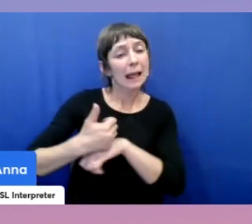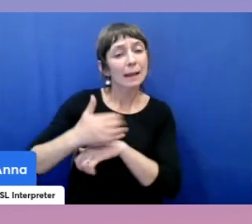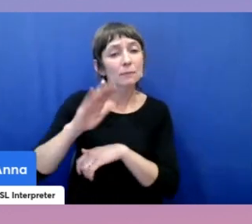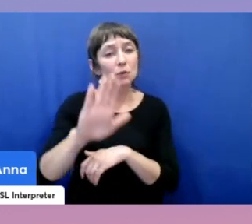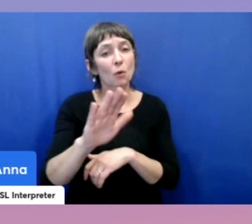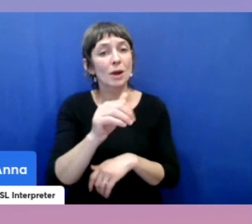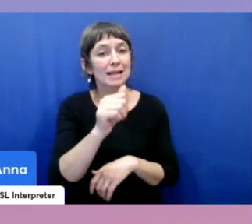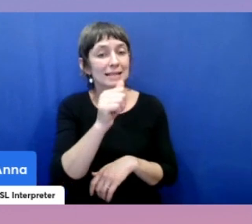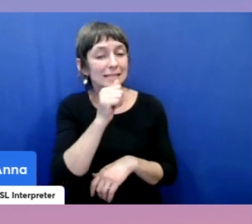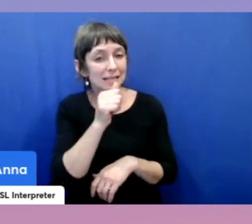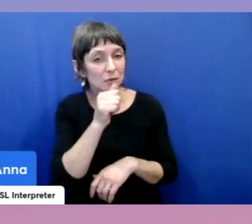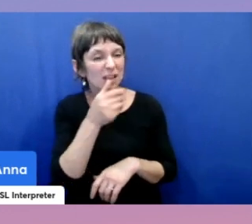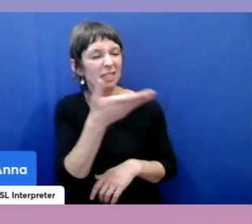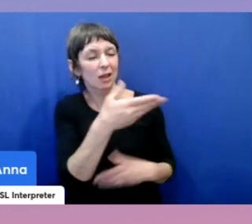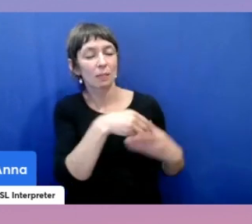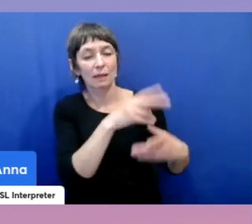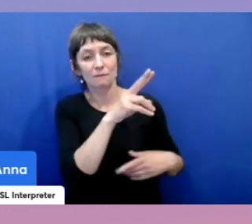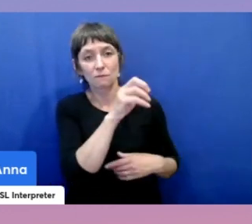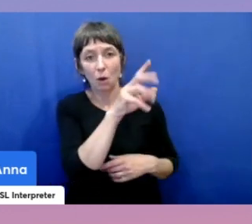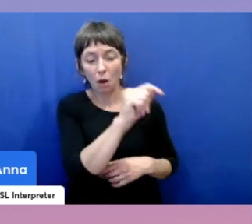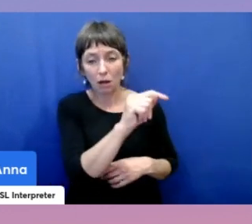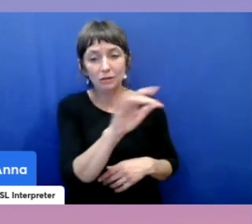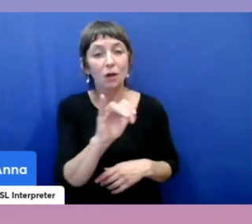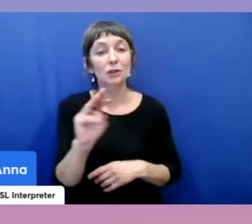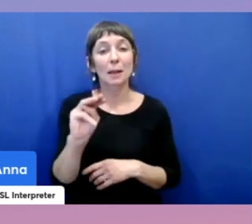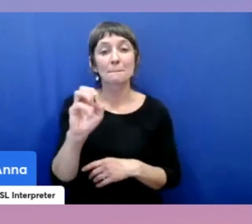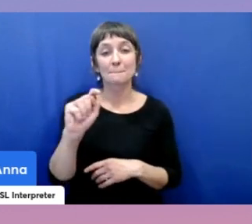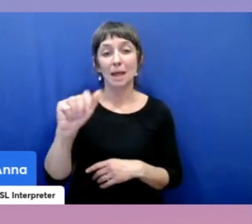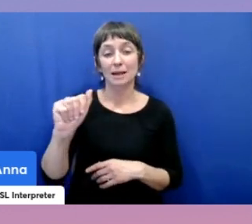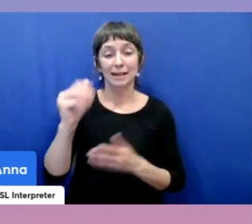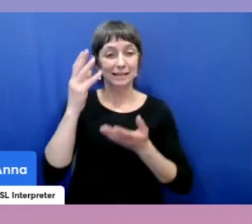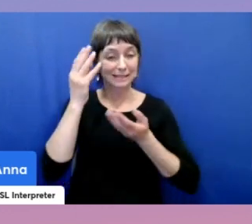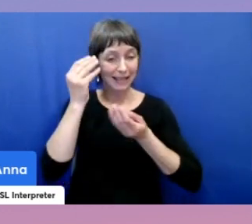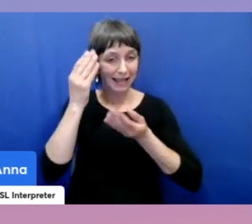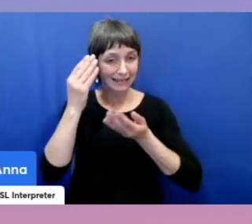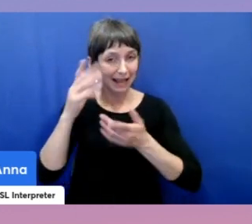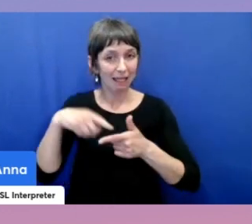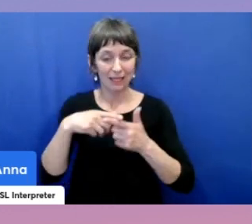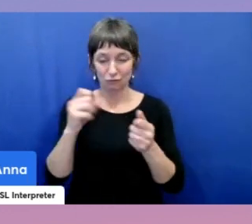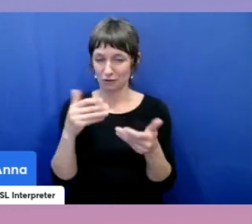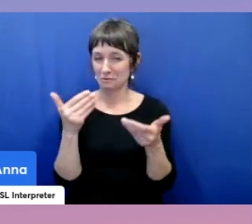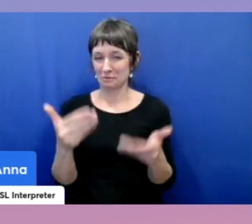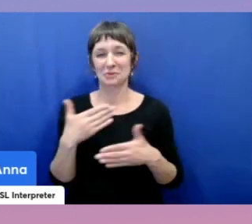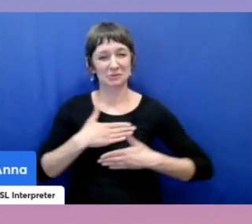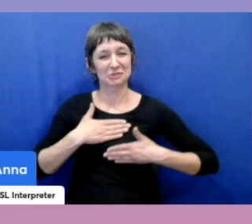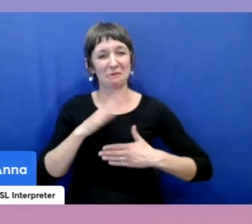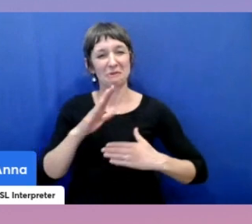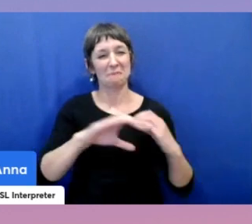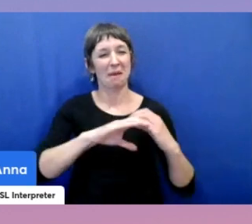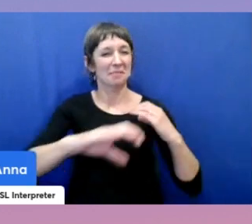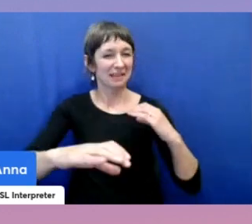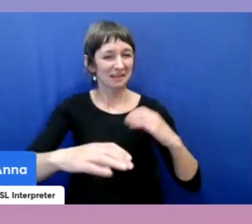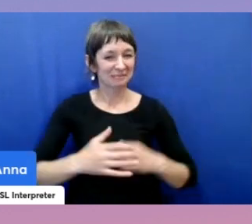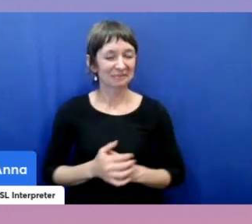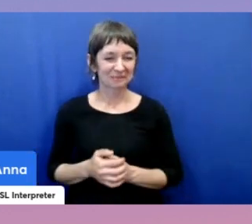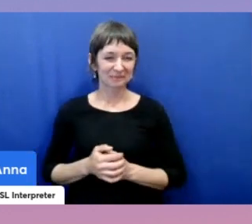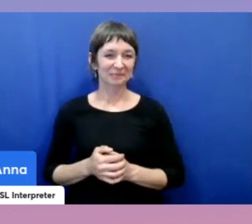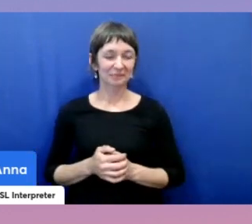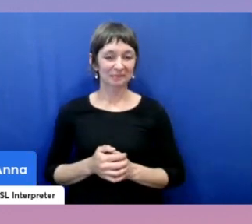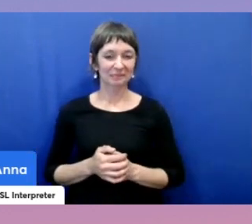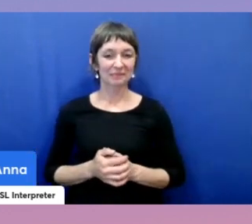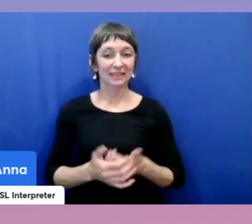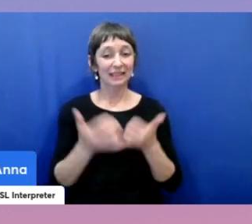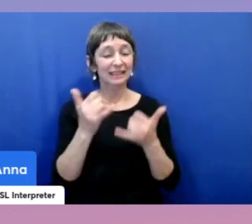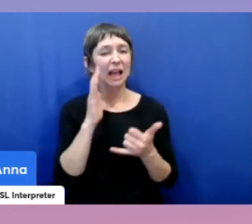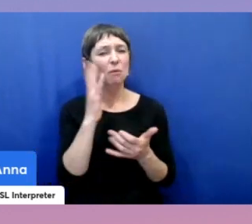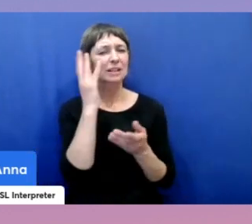secret at the Vault, also the metadata, and then you can just enjoy your pipeline. Okay, I'm gonna